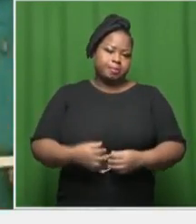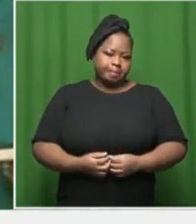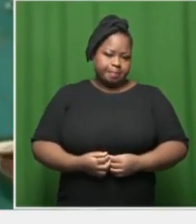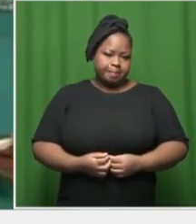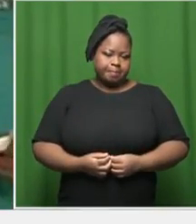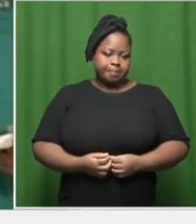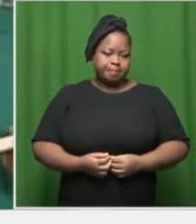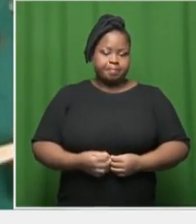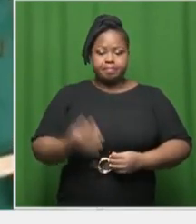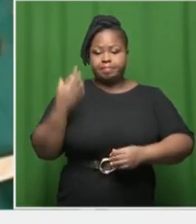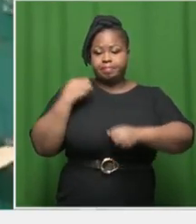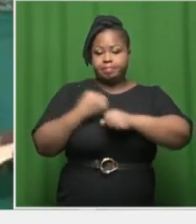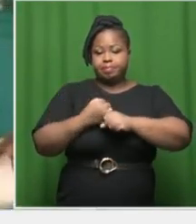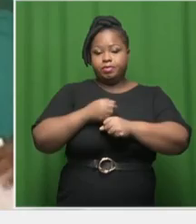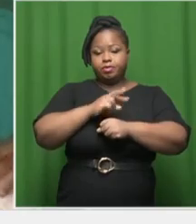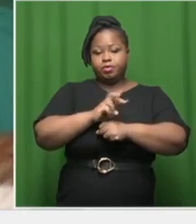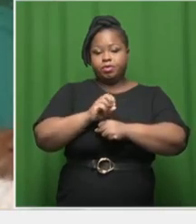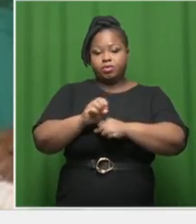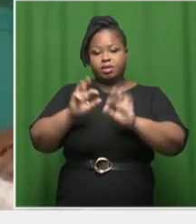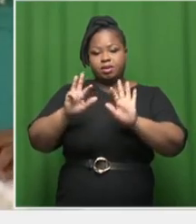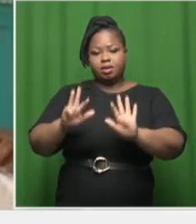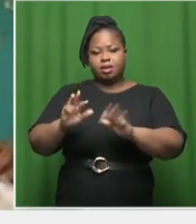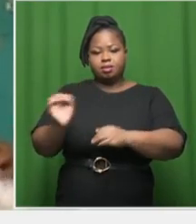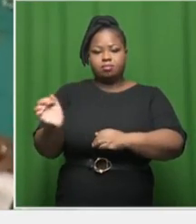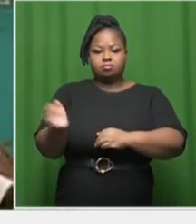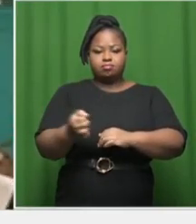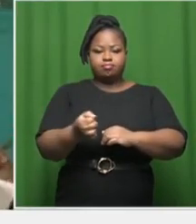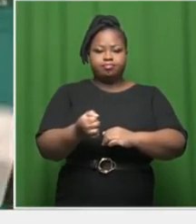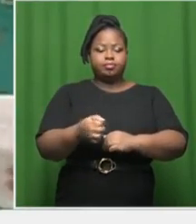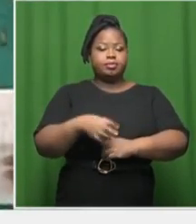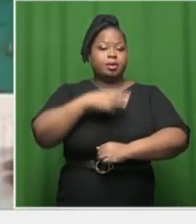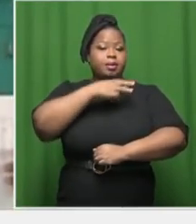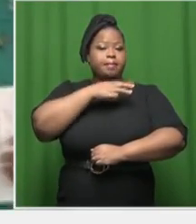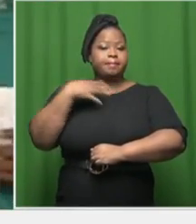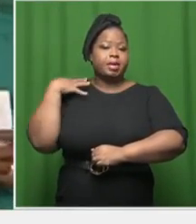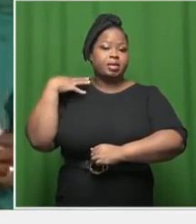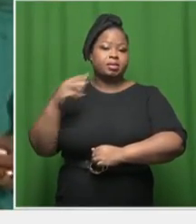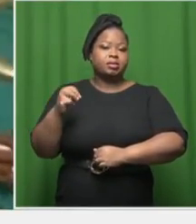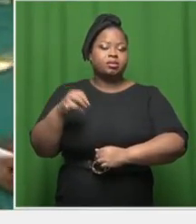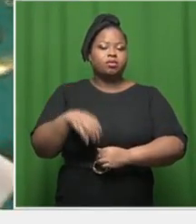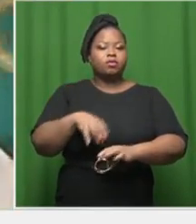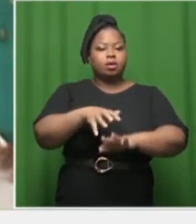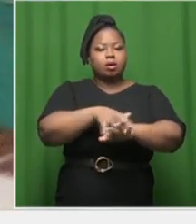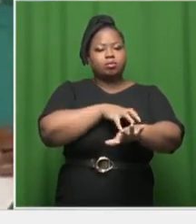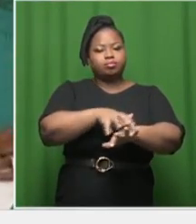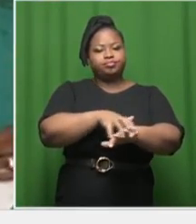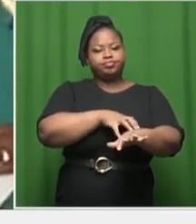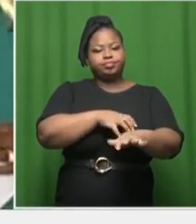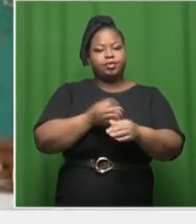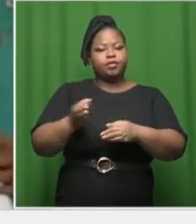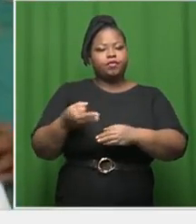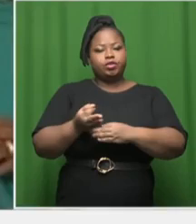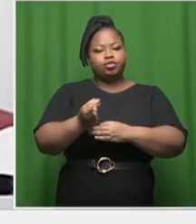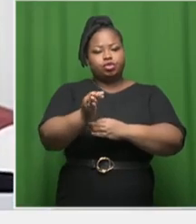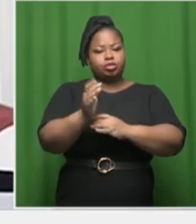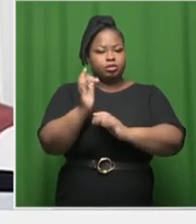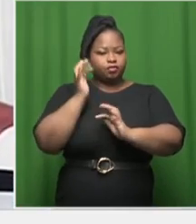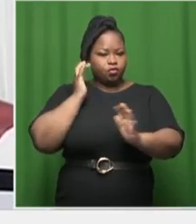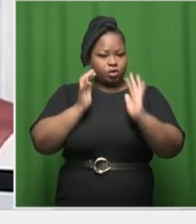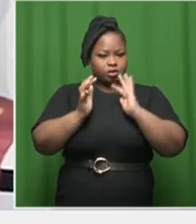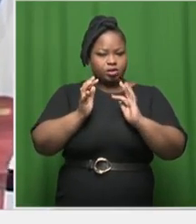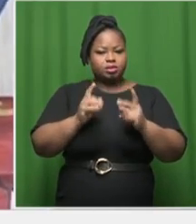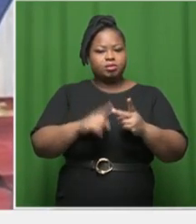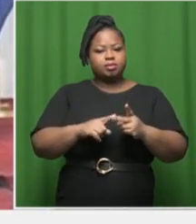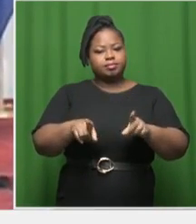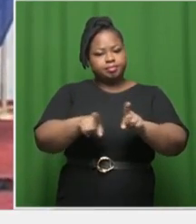In 2009, she was appointed Minister of Agriculture, Forestry and Fisheries. She also served